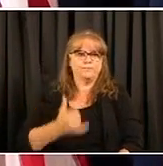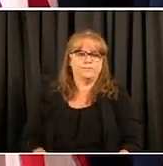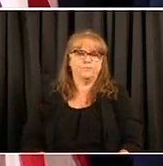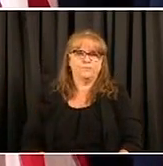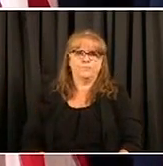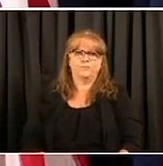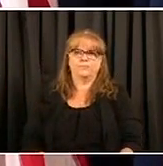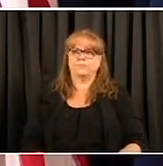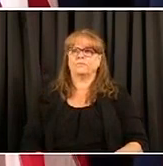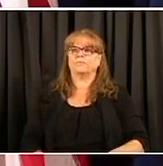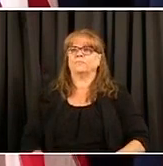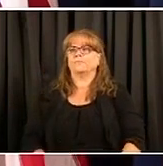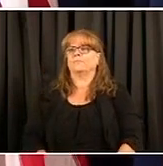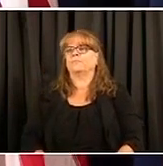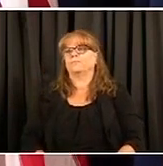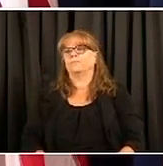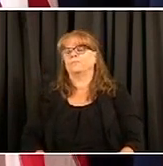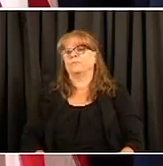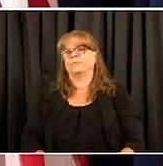Louder, please. Hello.